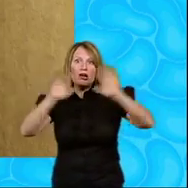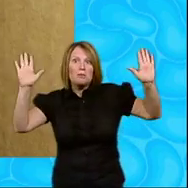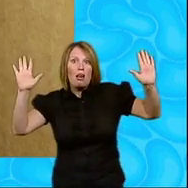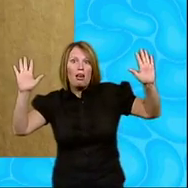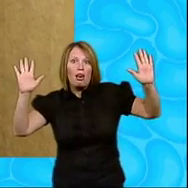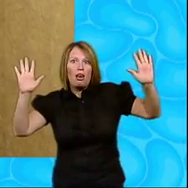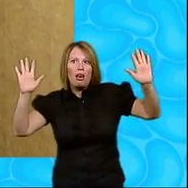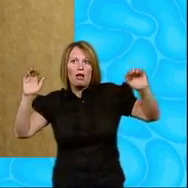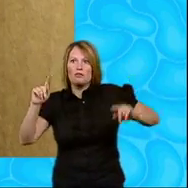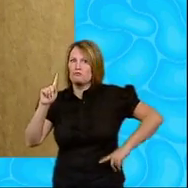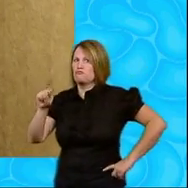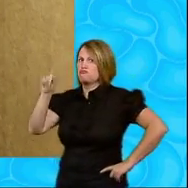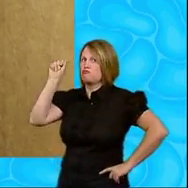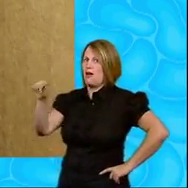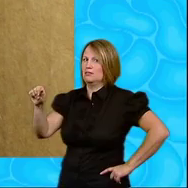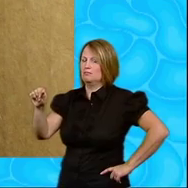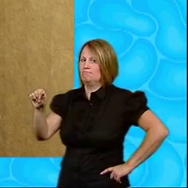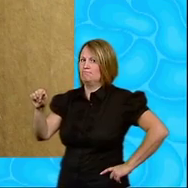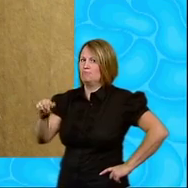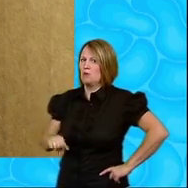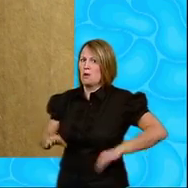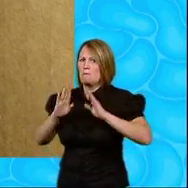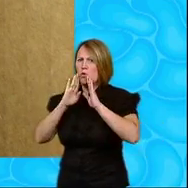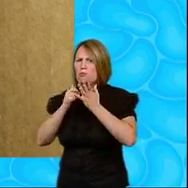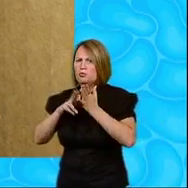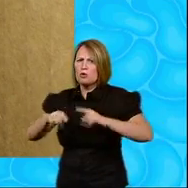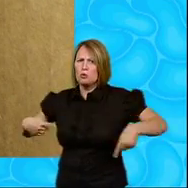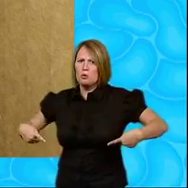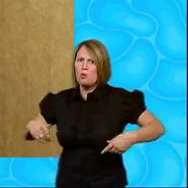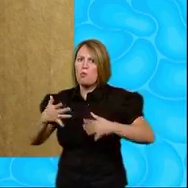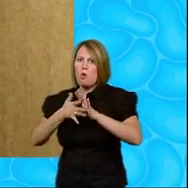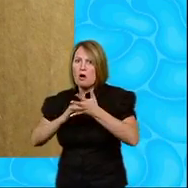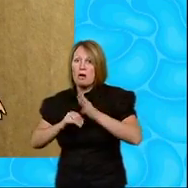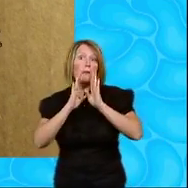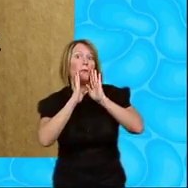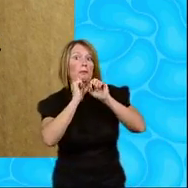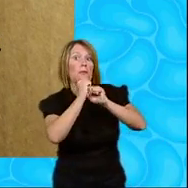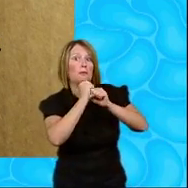incredible. You're right, Tyler. Boom Sonic Boom was